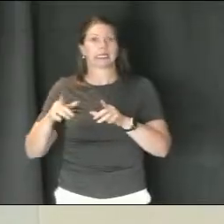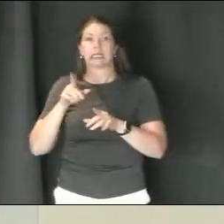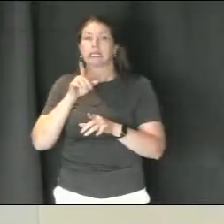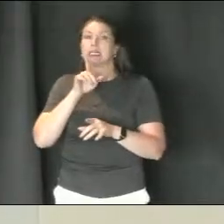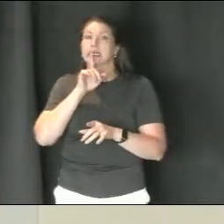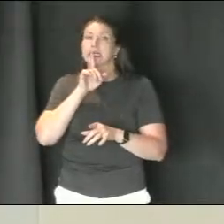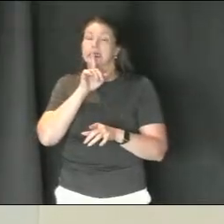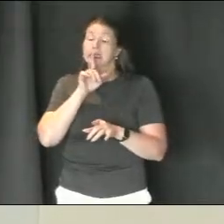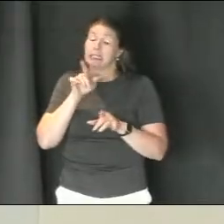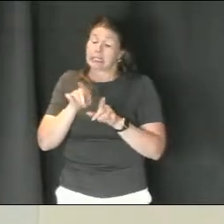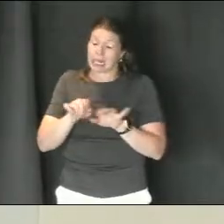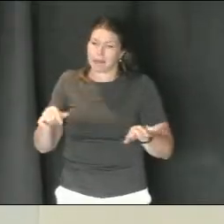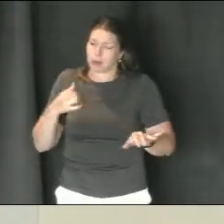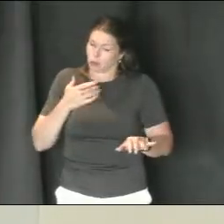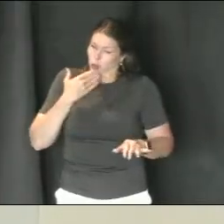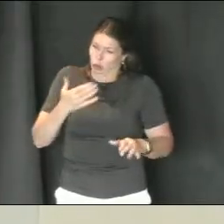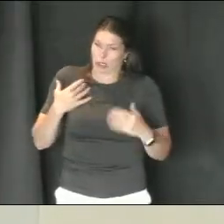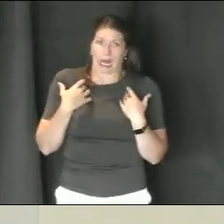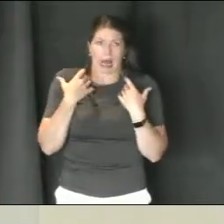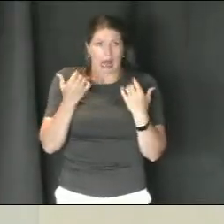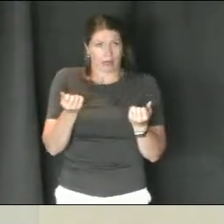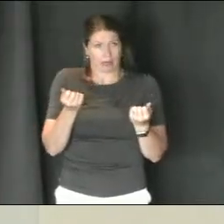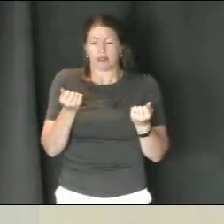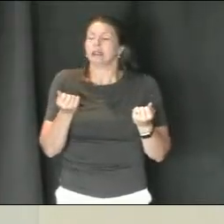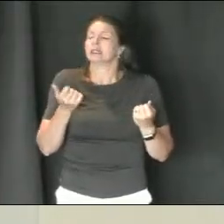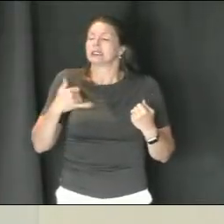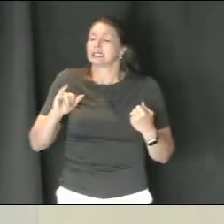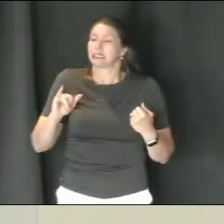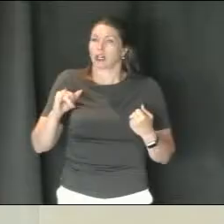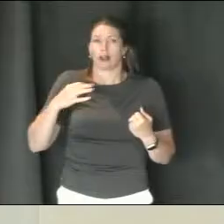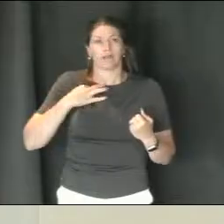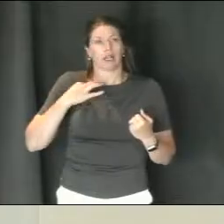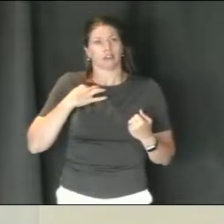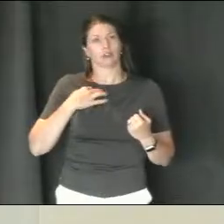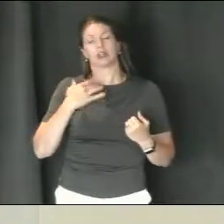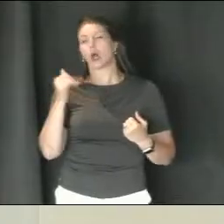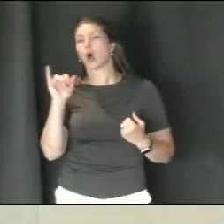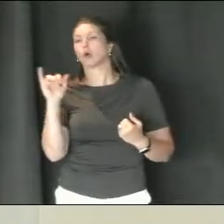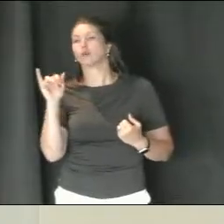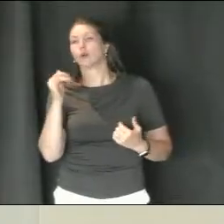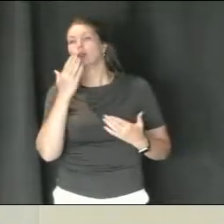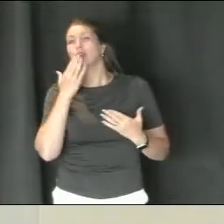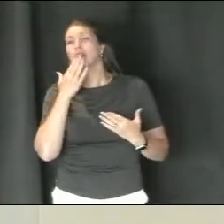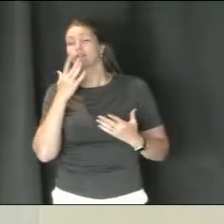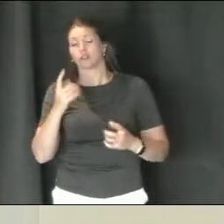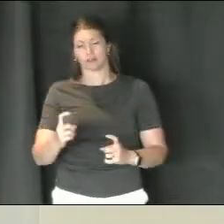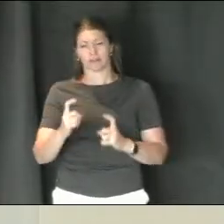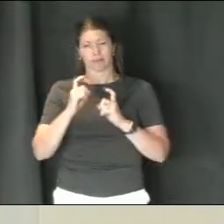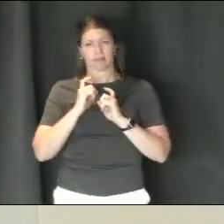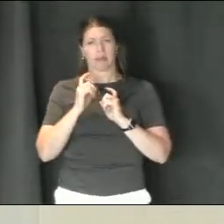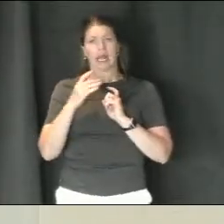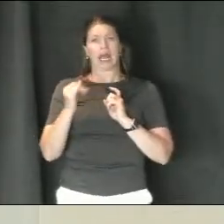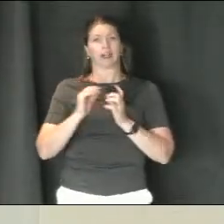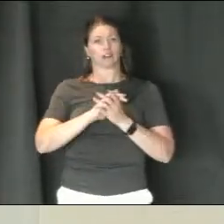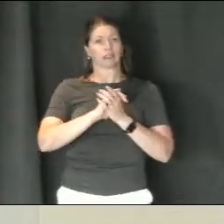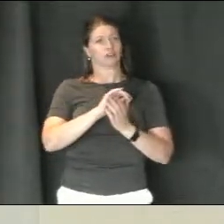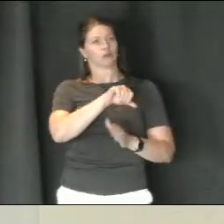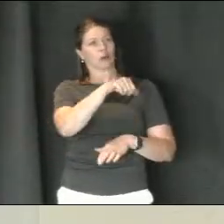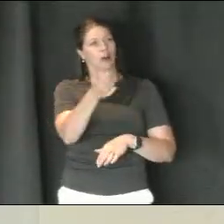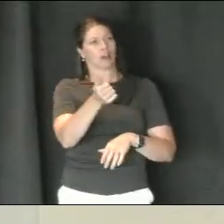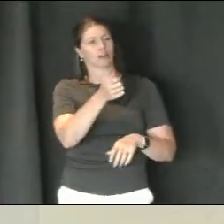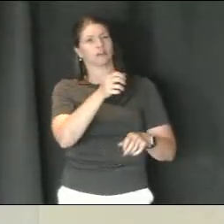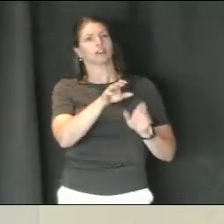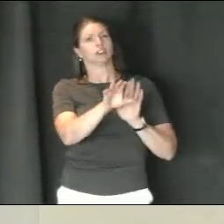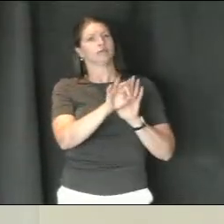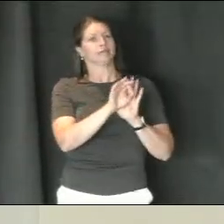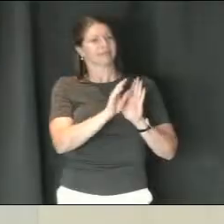still volunteering. I'm enjoying what I'm doing. I want to thank everybody here and congratulate the rest of the recipients. And that's about